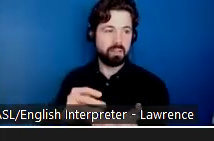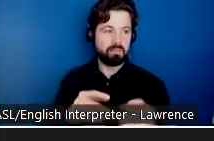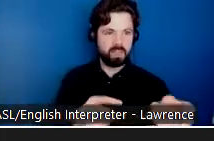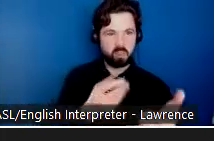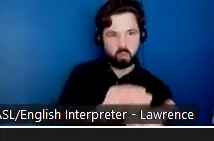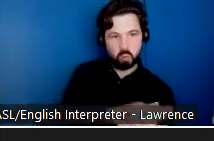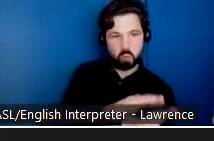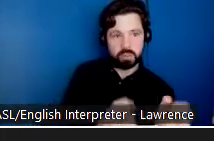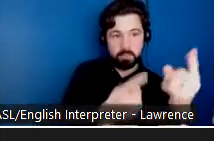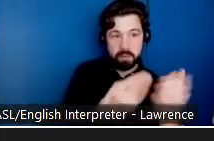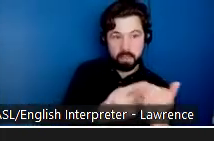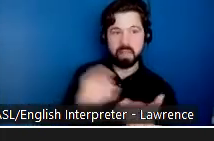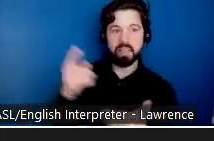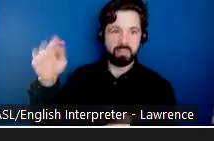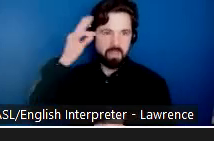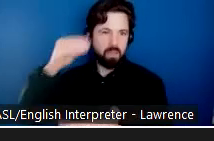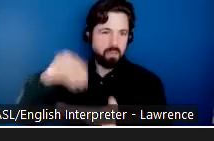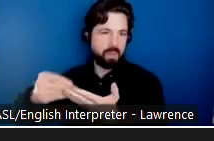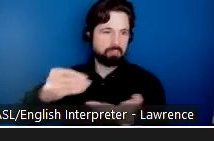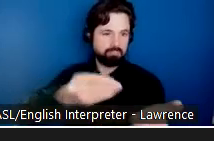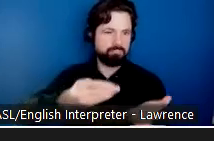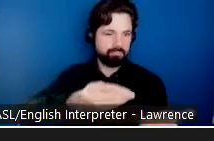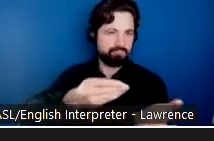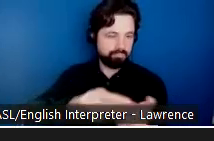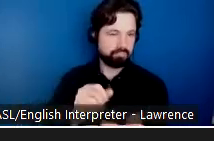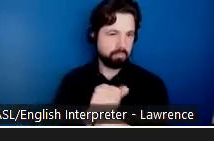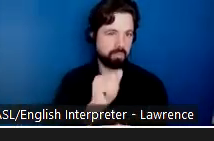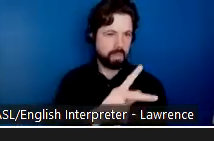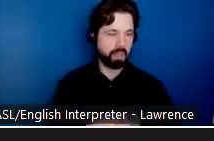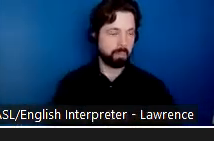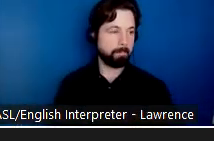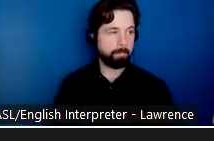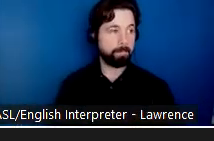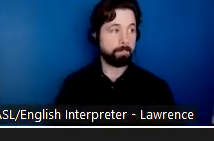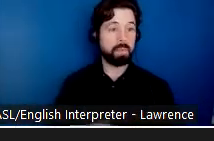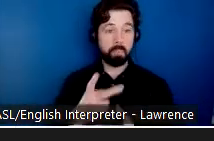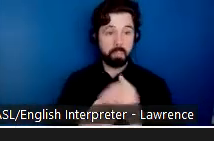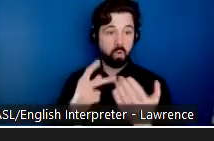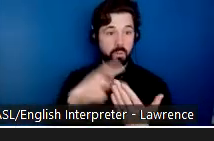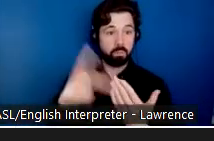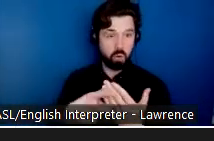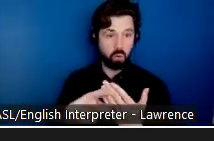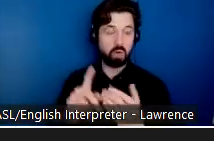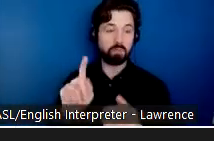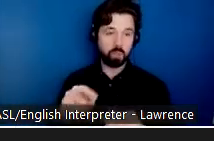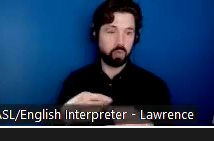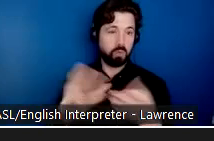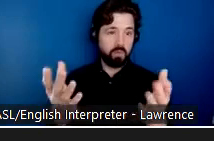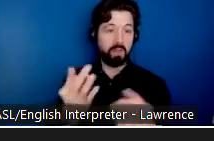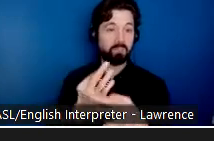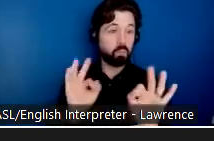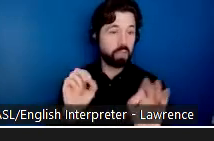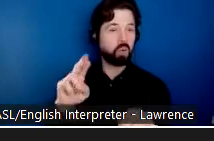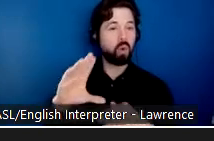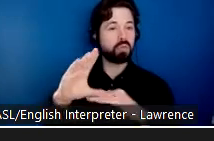Schools that operate NSLP and SBP are required to offer free or reduced meals